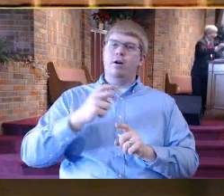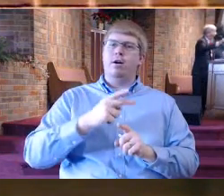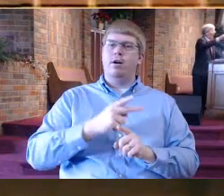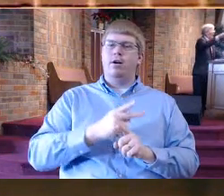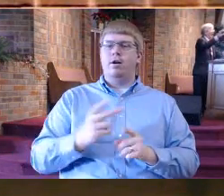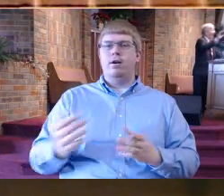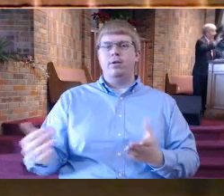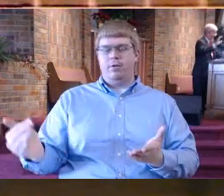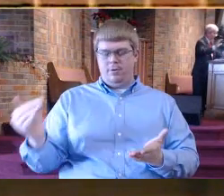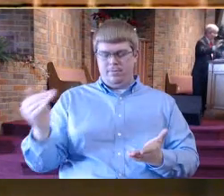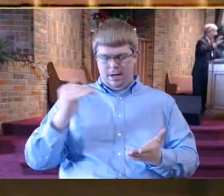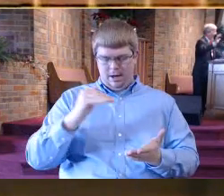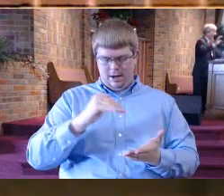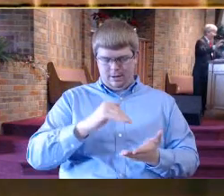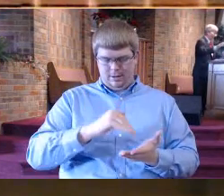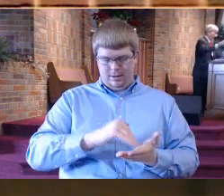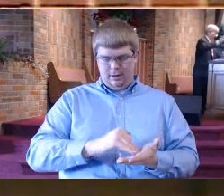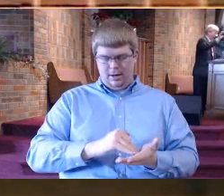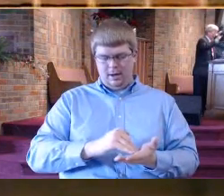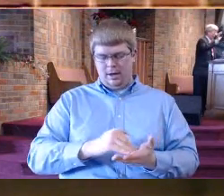bringing the wonder